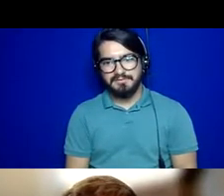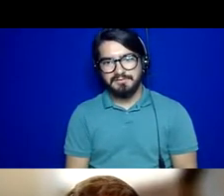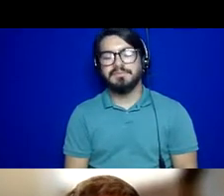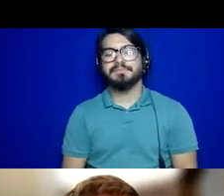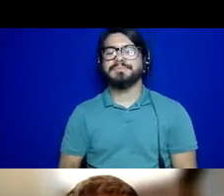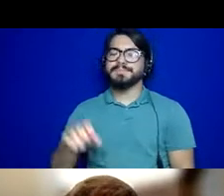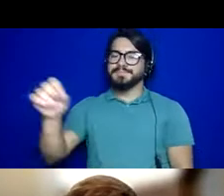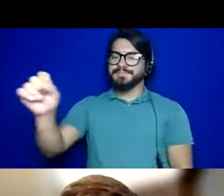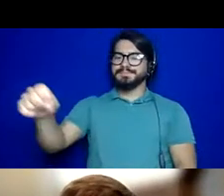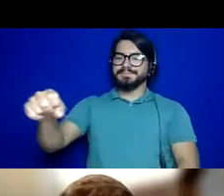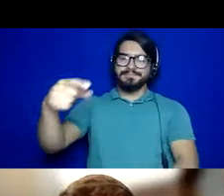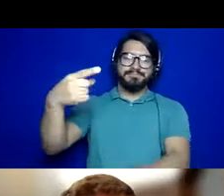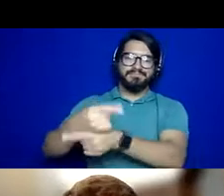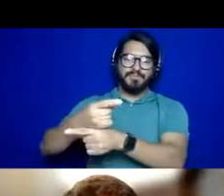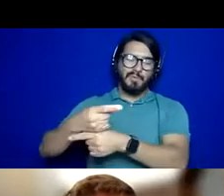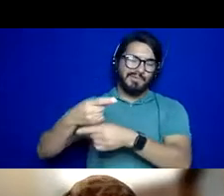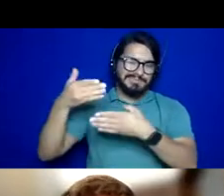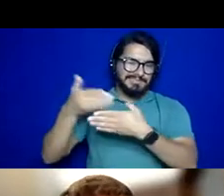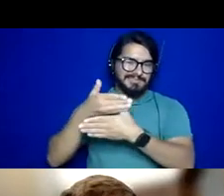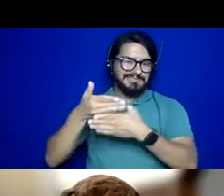Yeah, we'll definitely share these presentations.